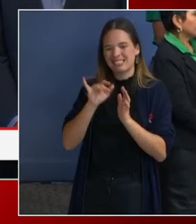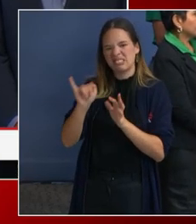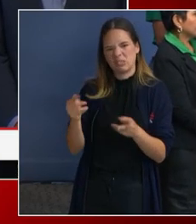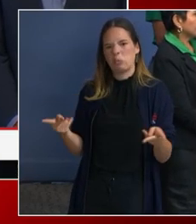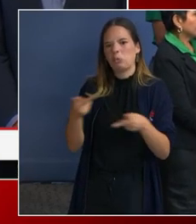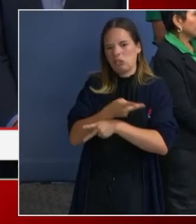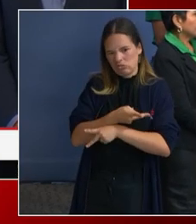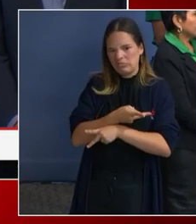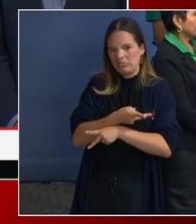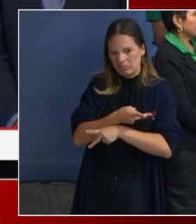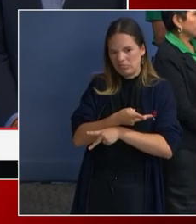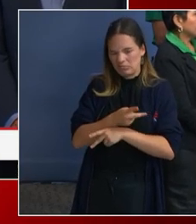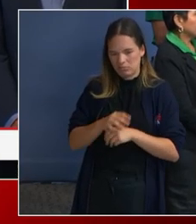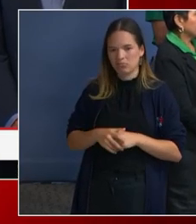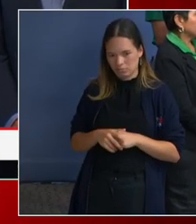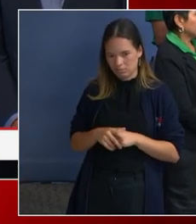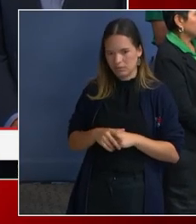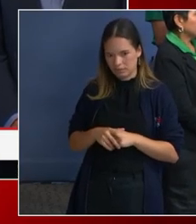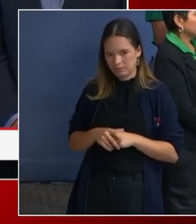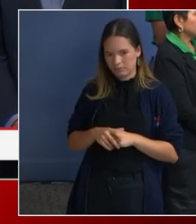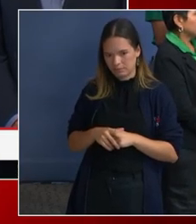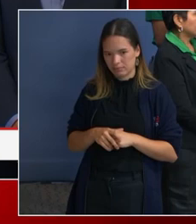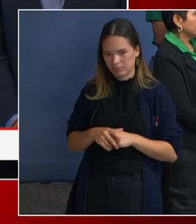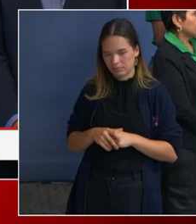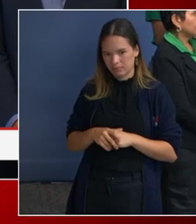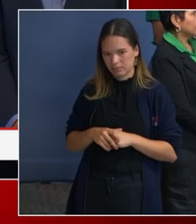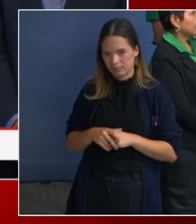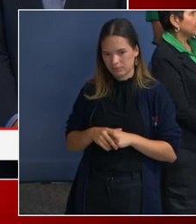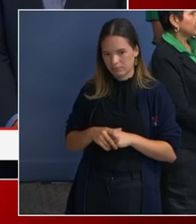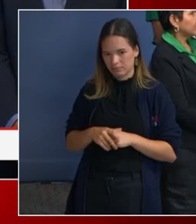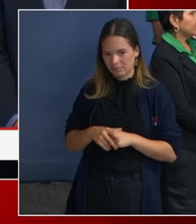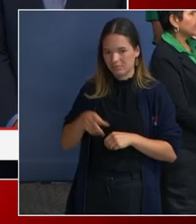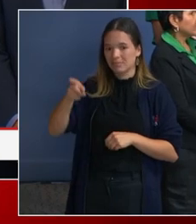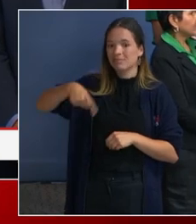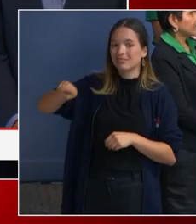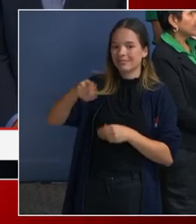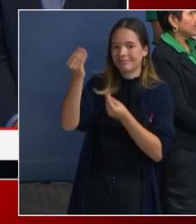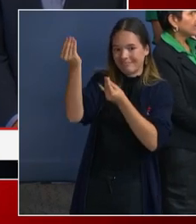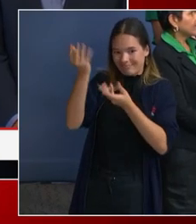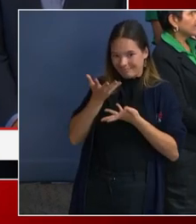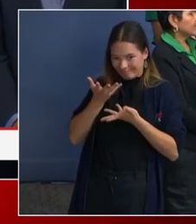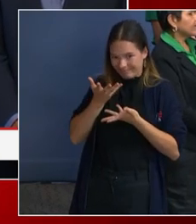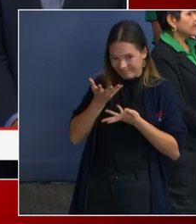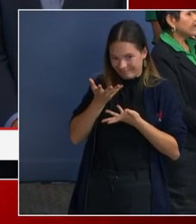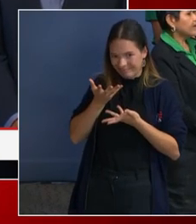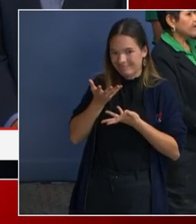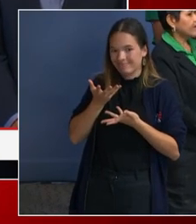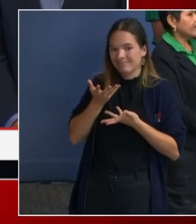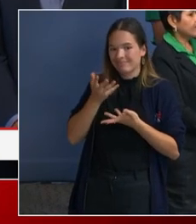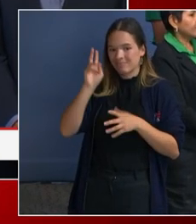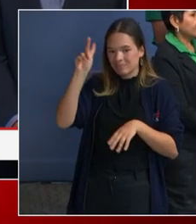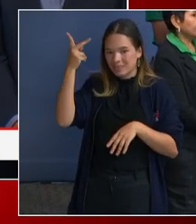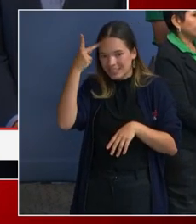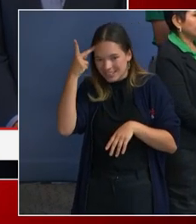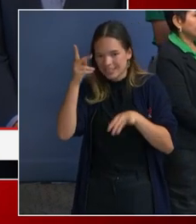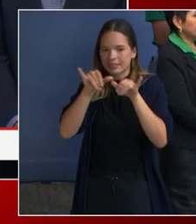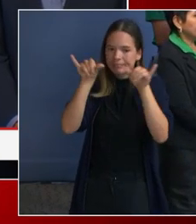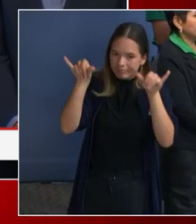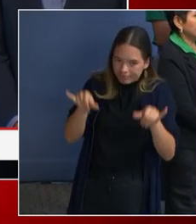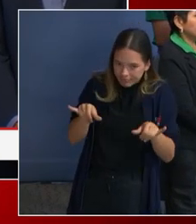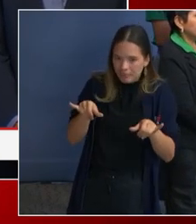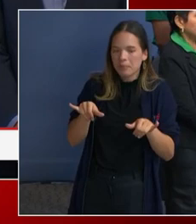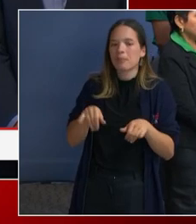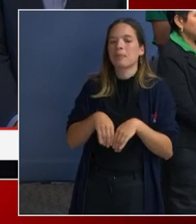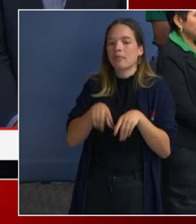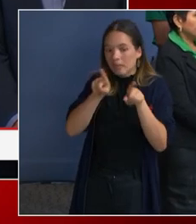told that with uncertainty in, like the political system, as well